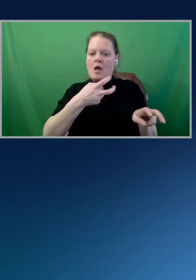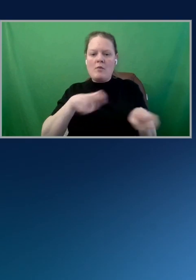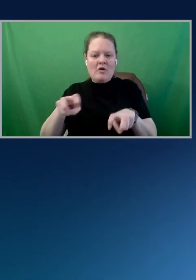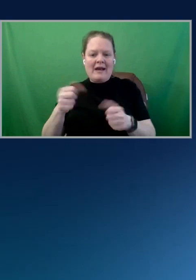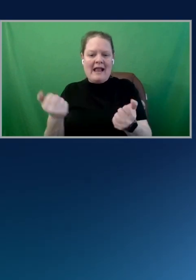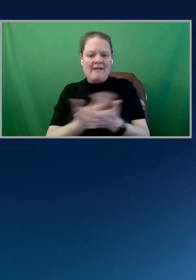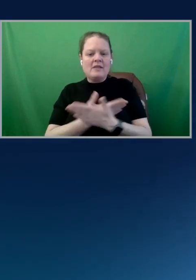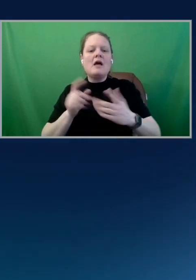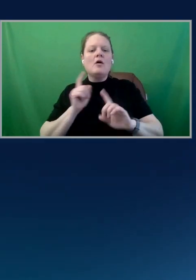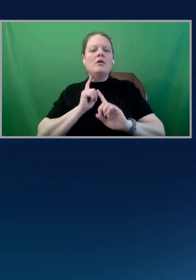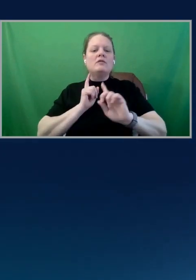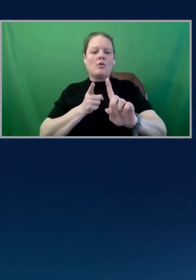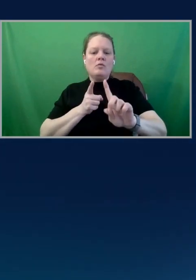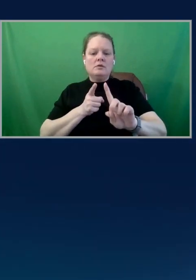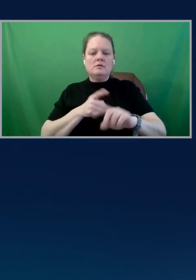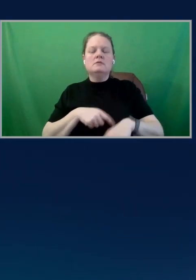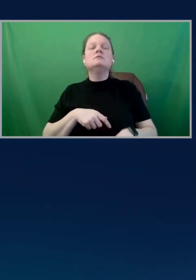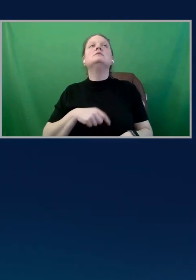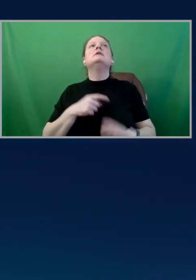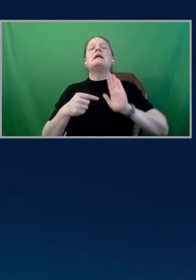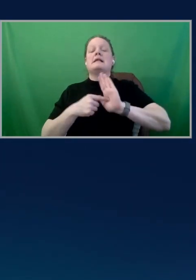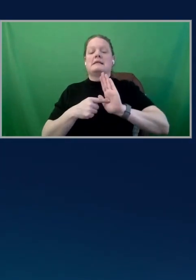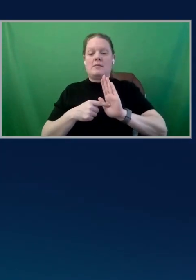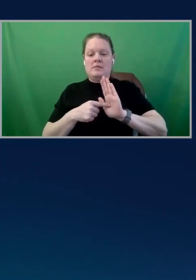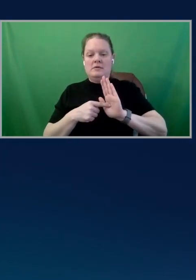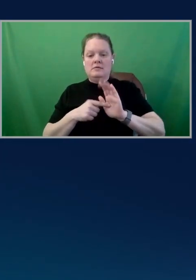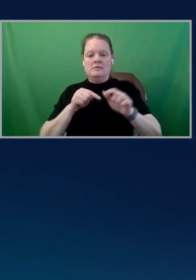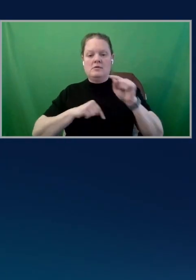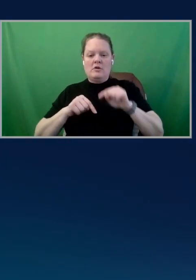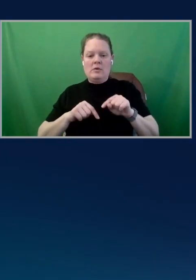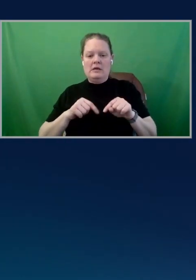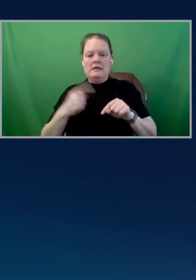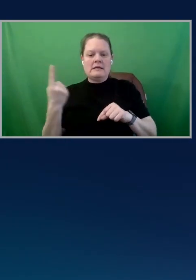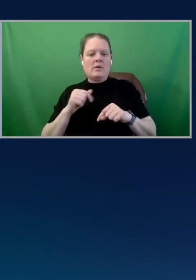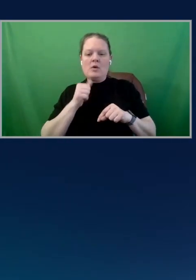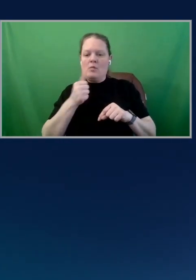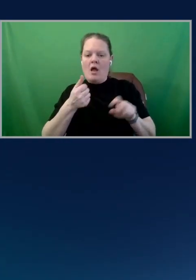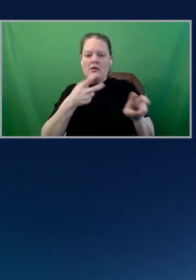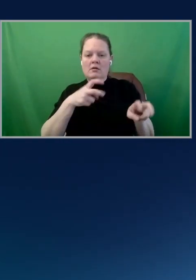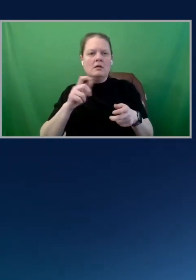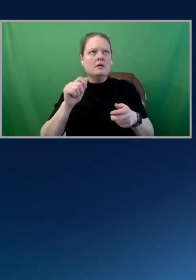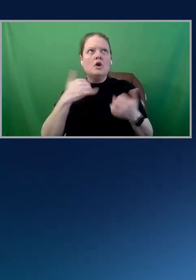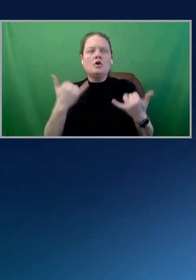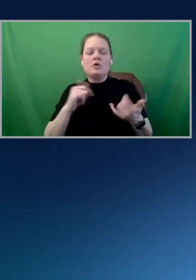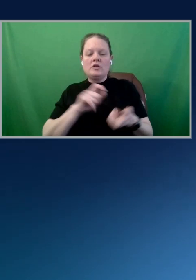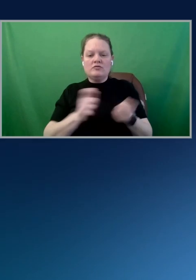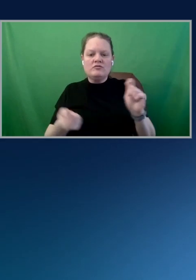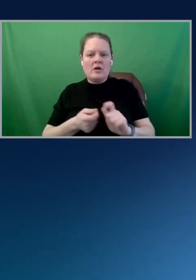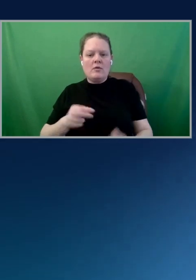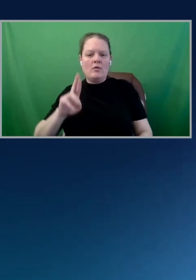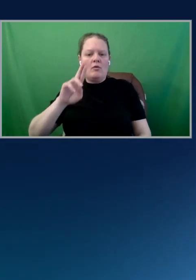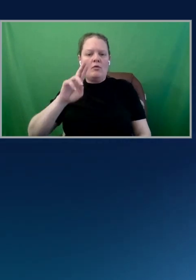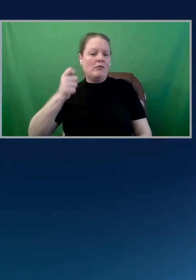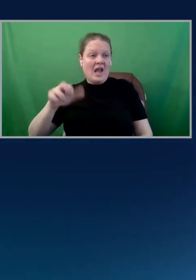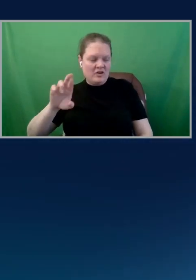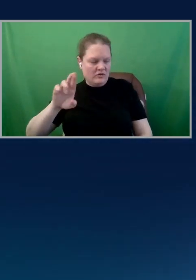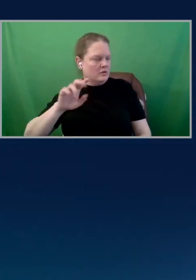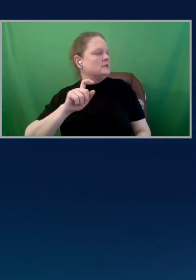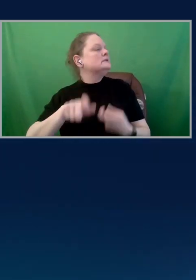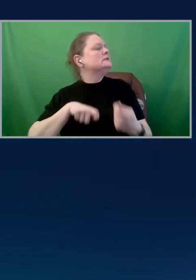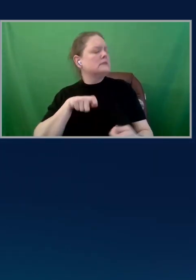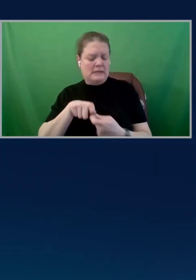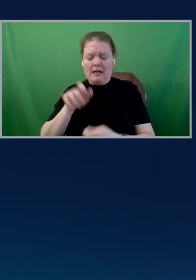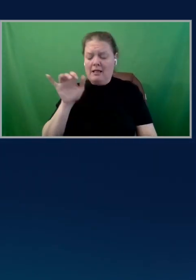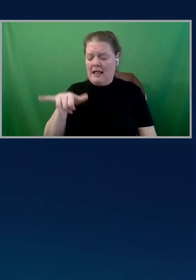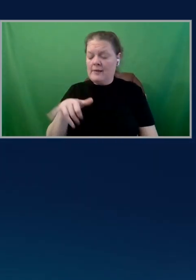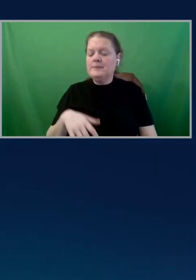So as an example, UI UX is something that we're not currently transforming. Okay, so like Razor pages. Yeah, exactly. And